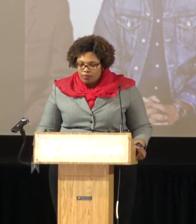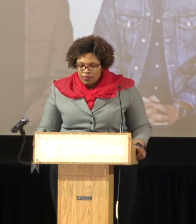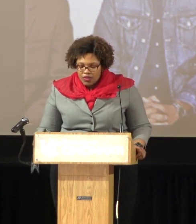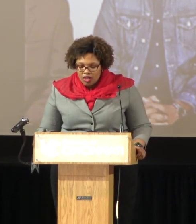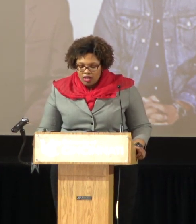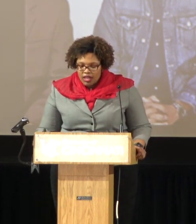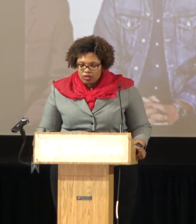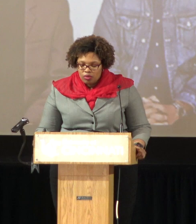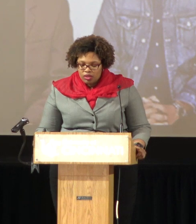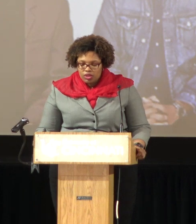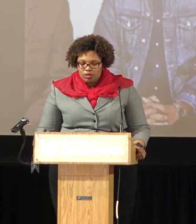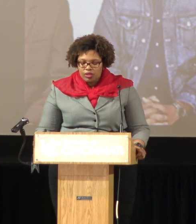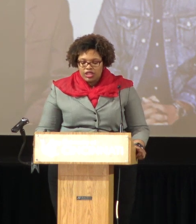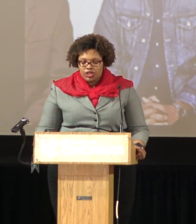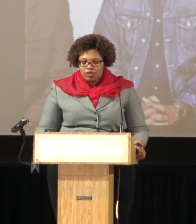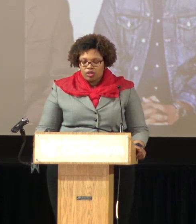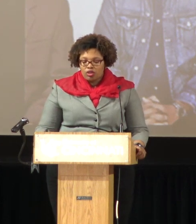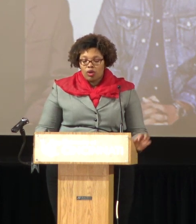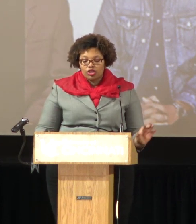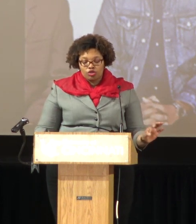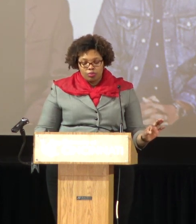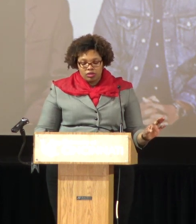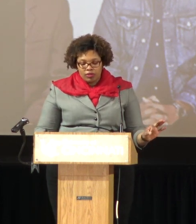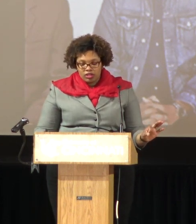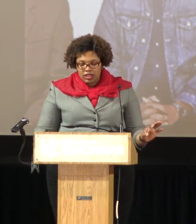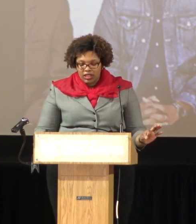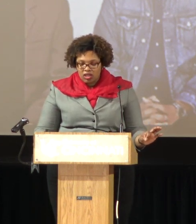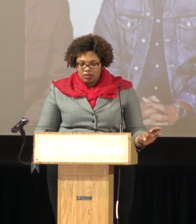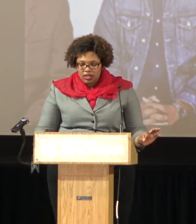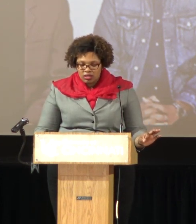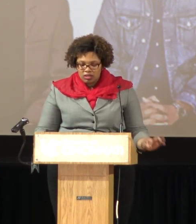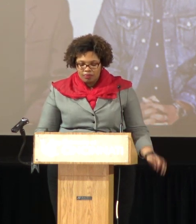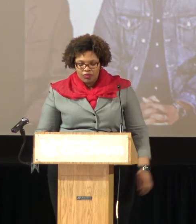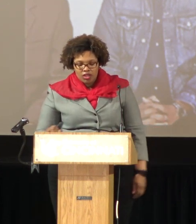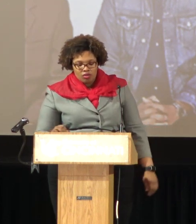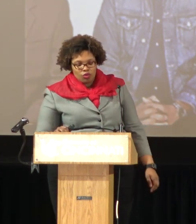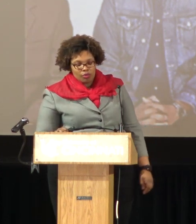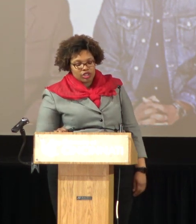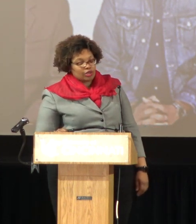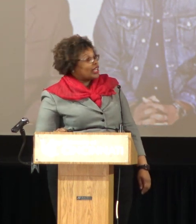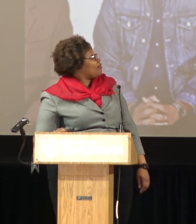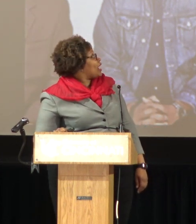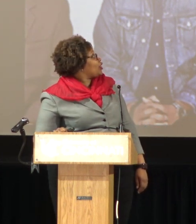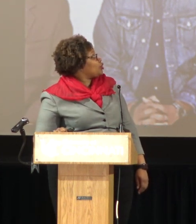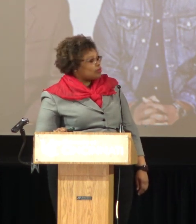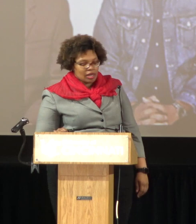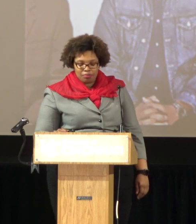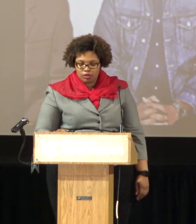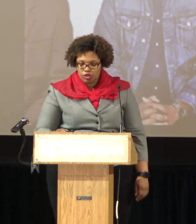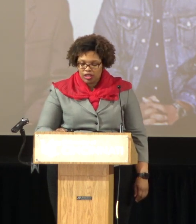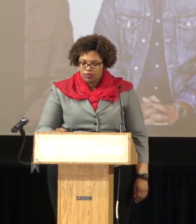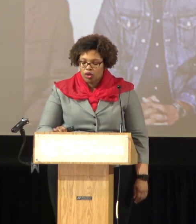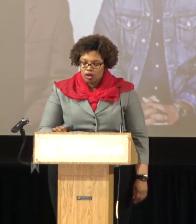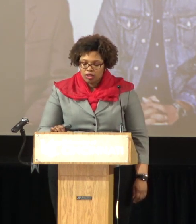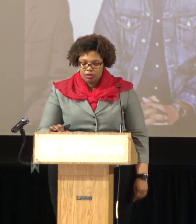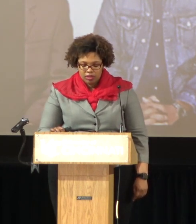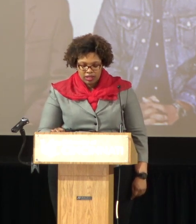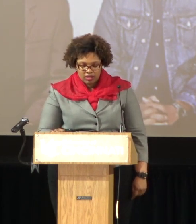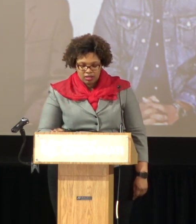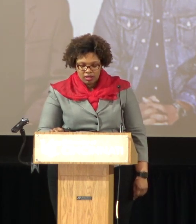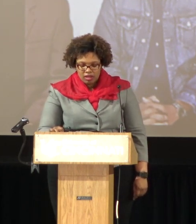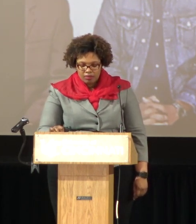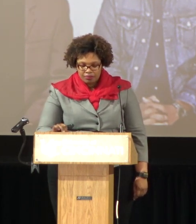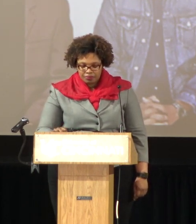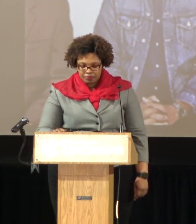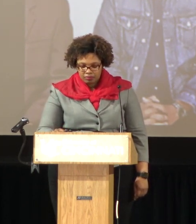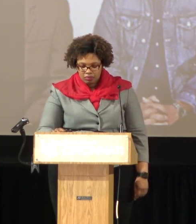know that in order to ensure quadruple diversity in all of us, we must create value and build trust for all communities,